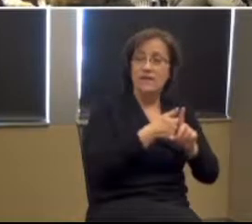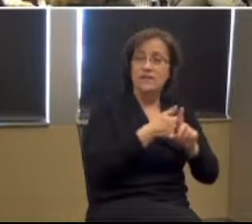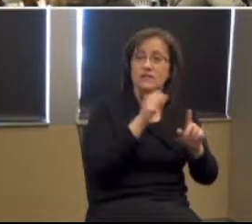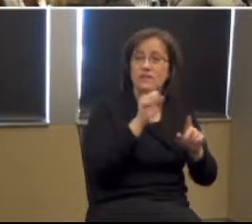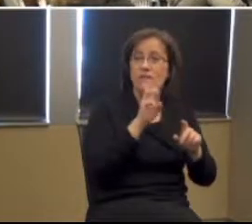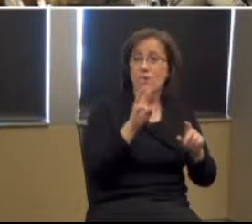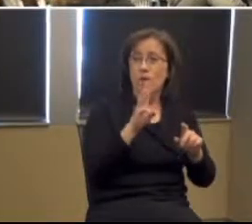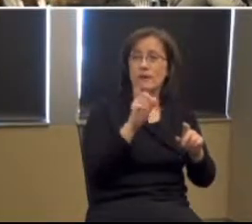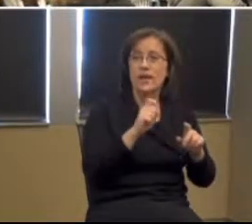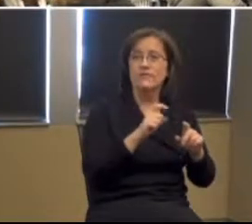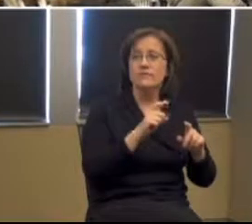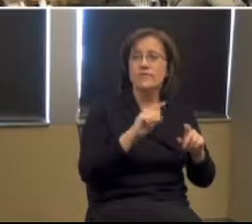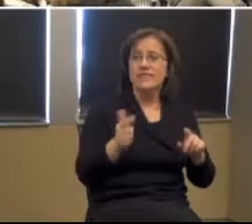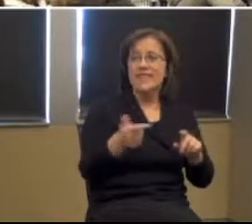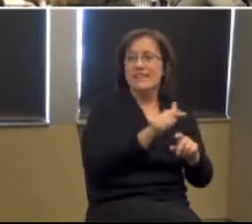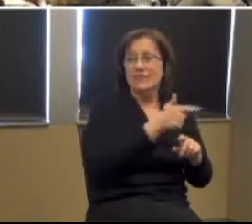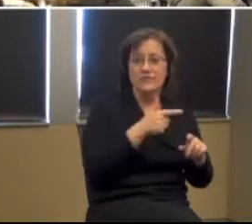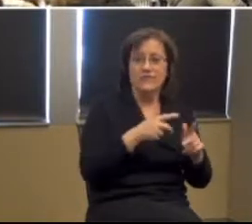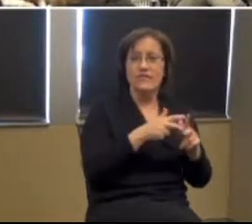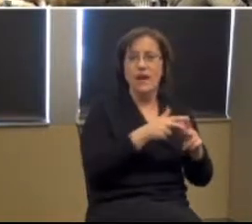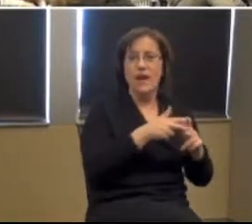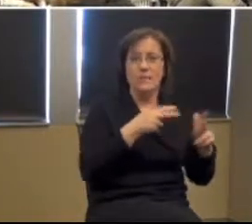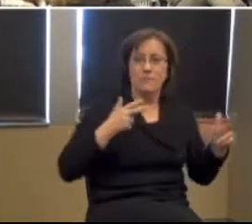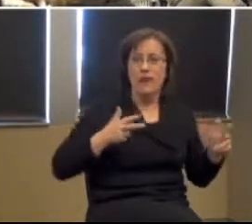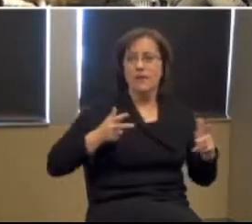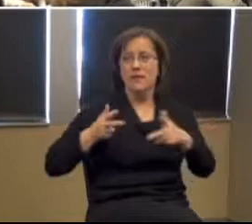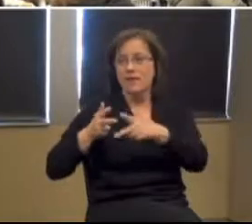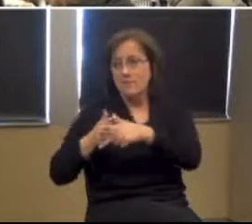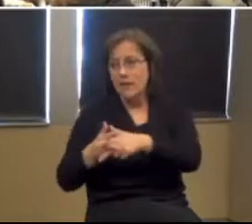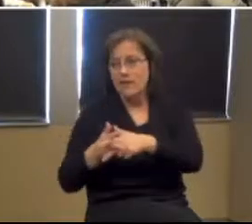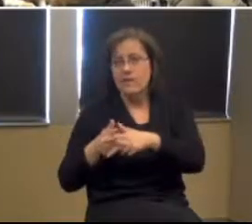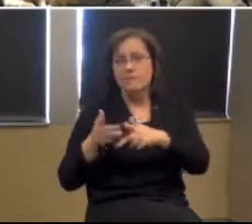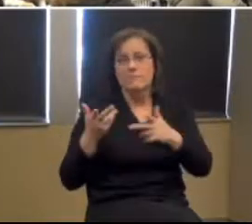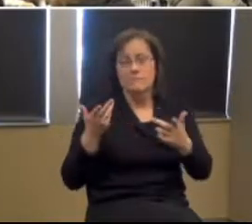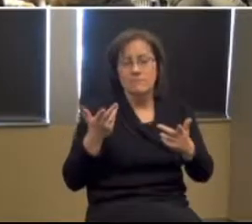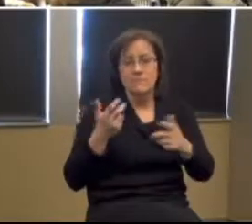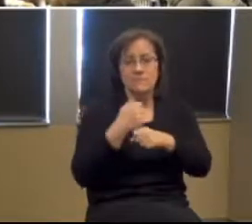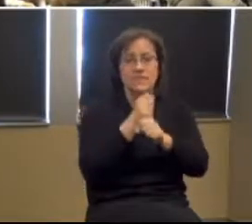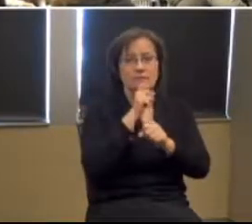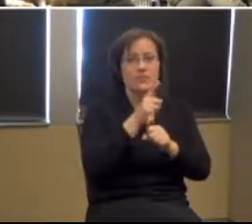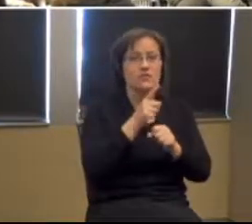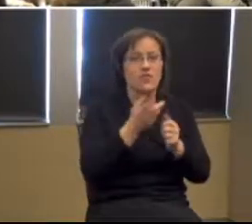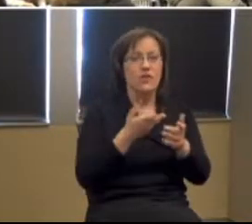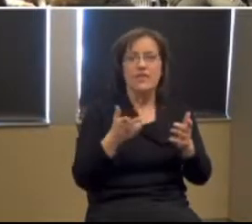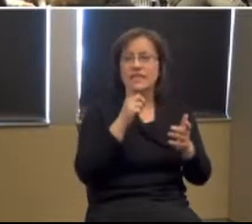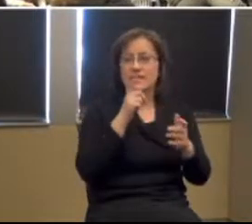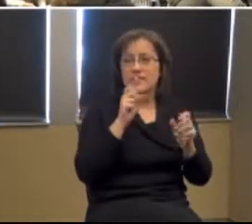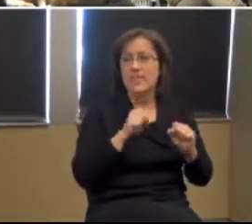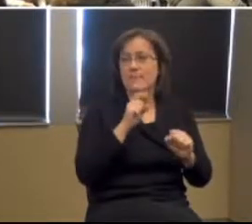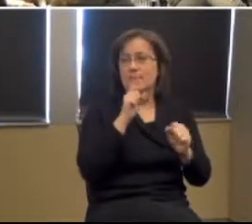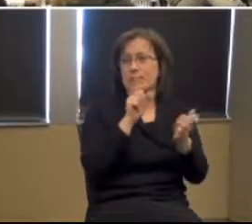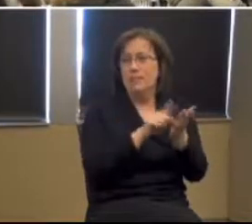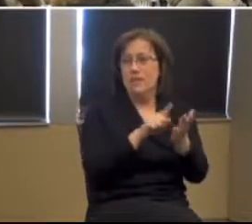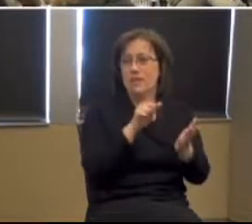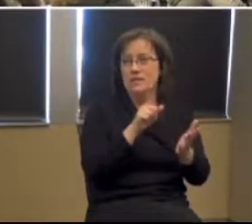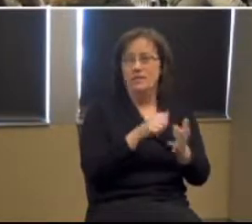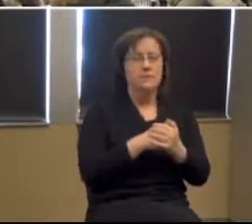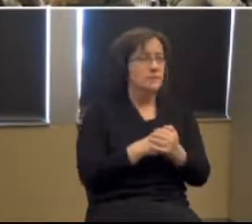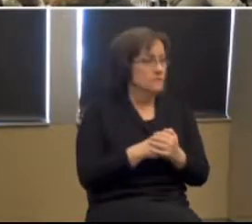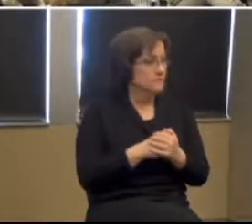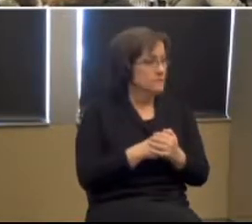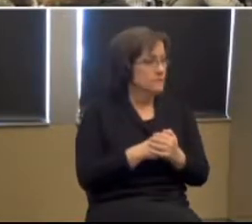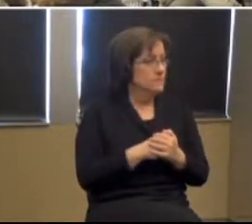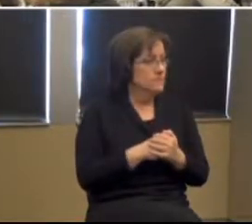unplugging the one computer and plugging it into the other computer just to make sure things get printed. In front of the printers